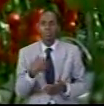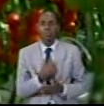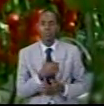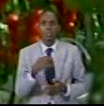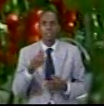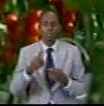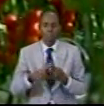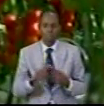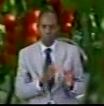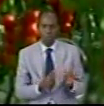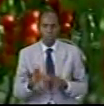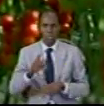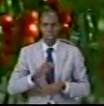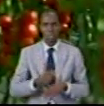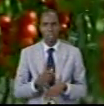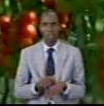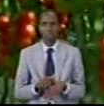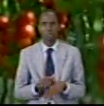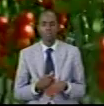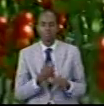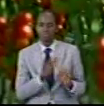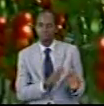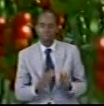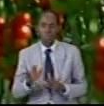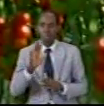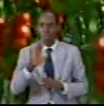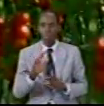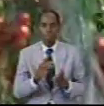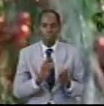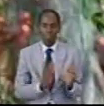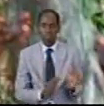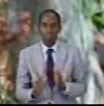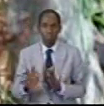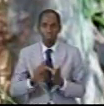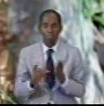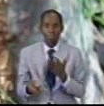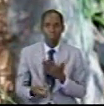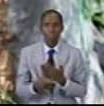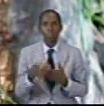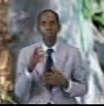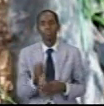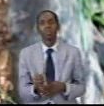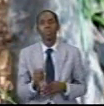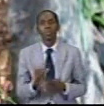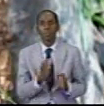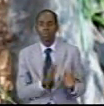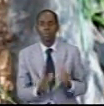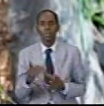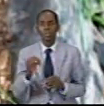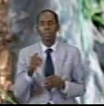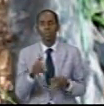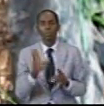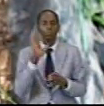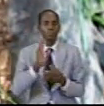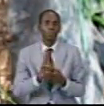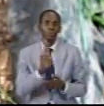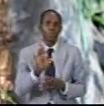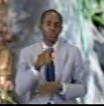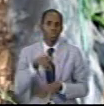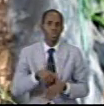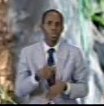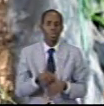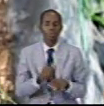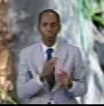your time, adjust your schedule or schedule, adjust the way you spend your time, adjust